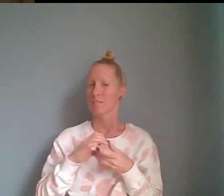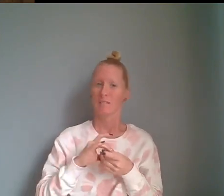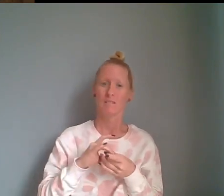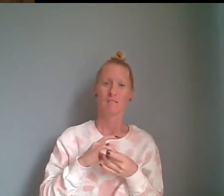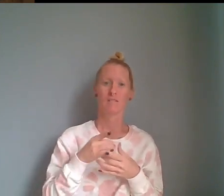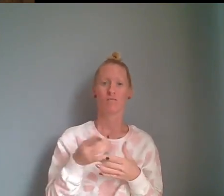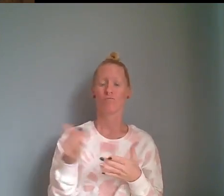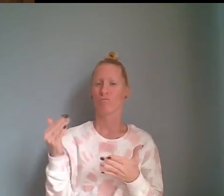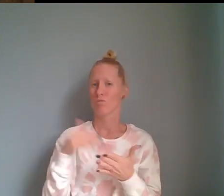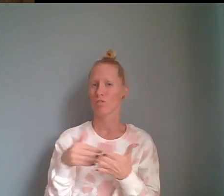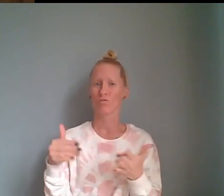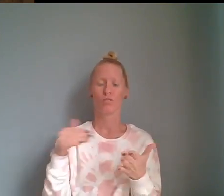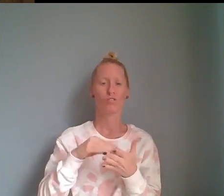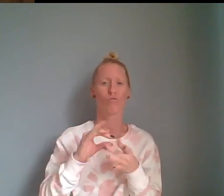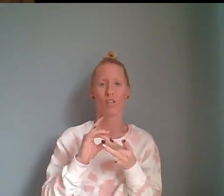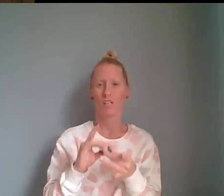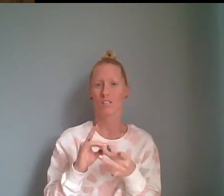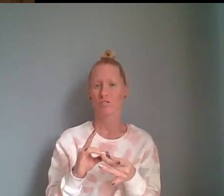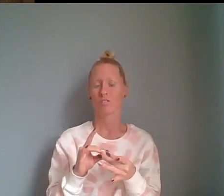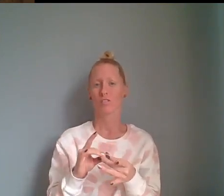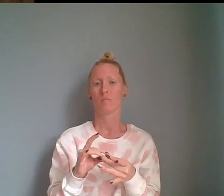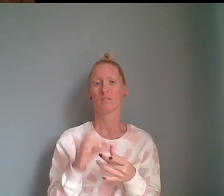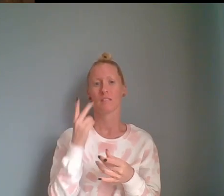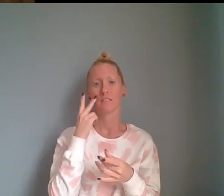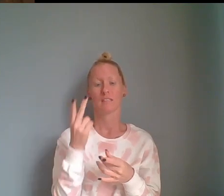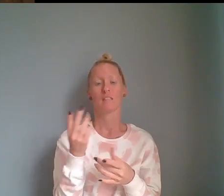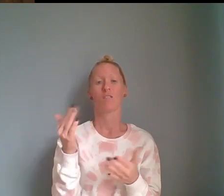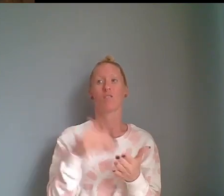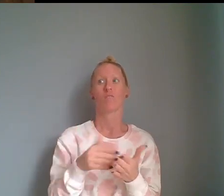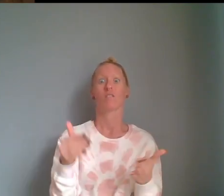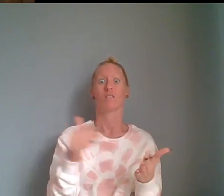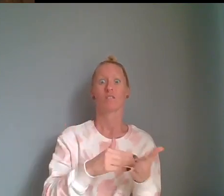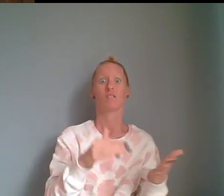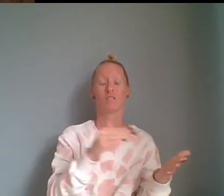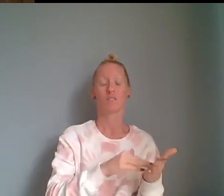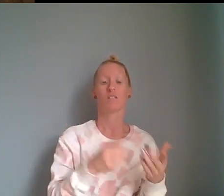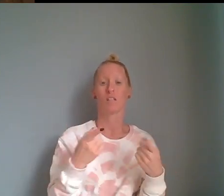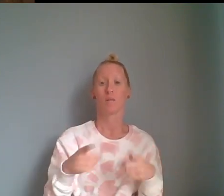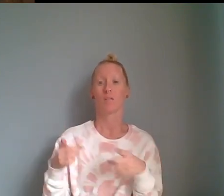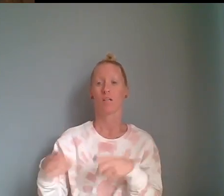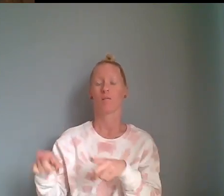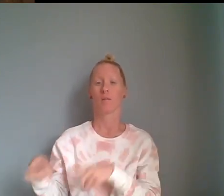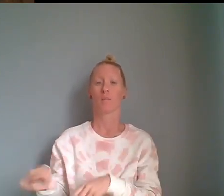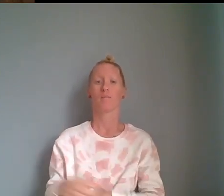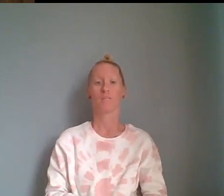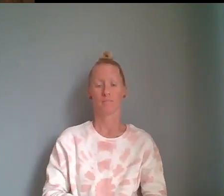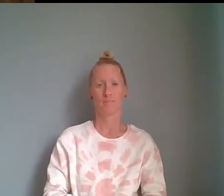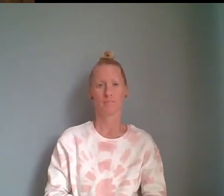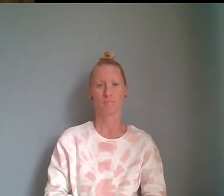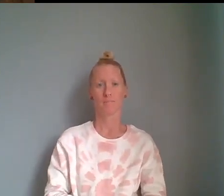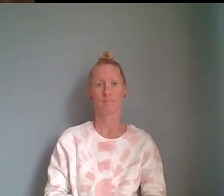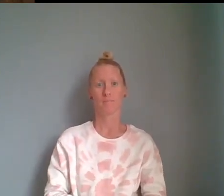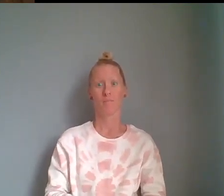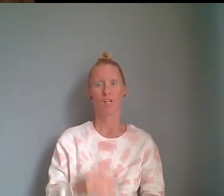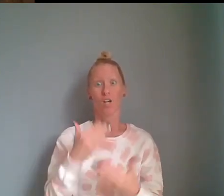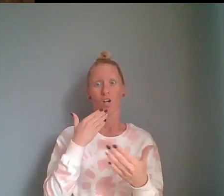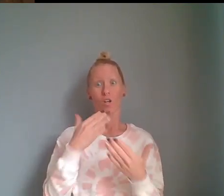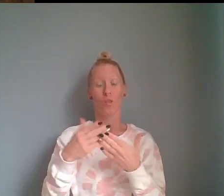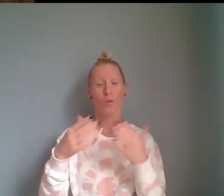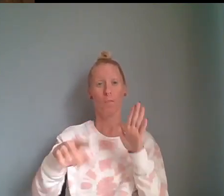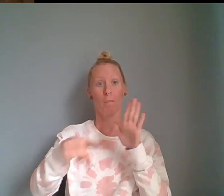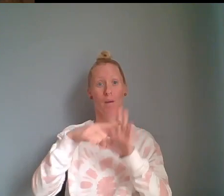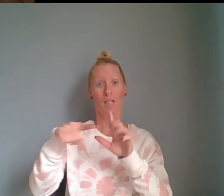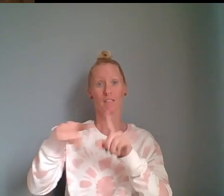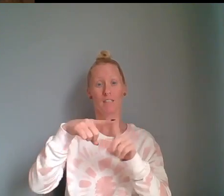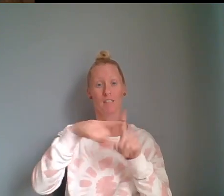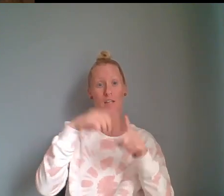recurrent themes in their relationships that seem to happen over and over and over again. But to end, the good news about depression is that